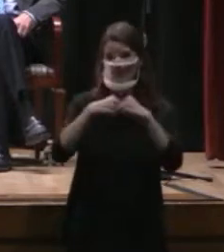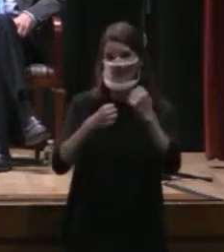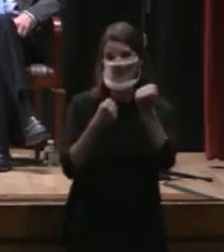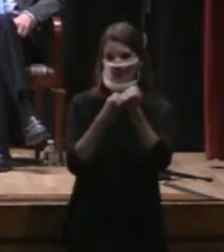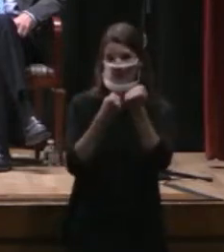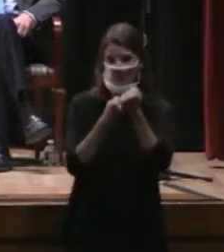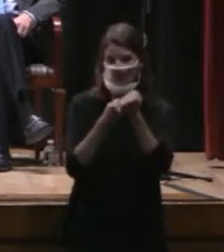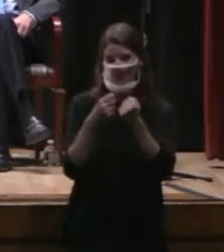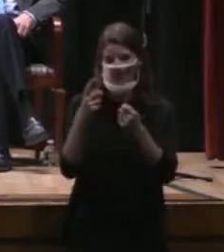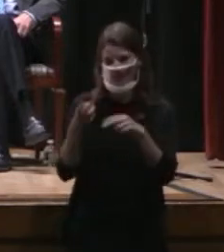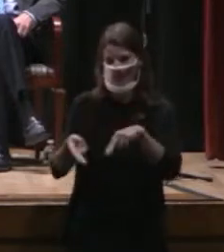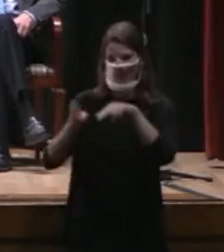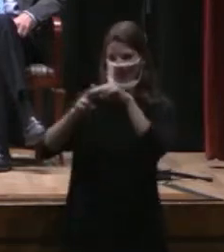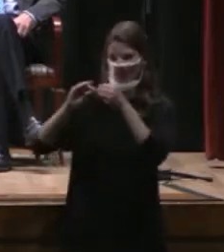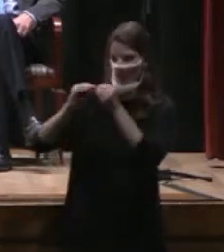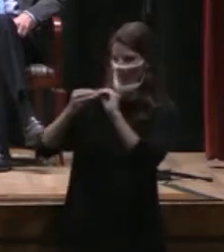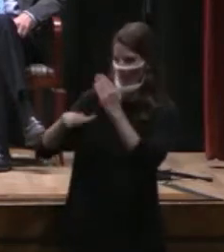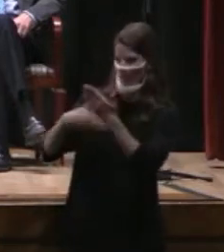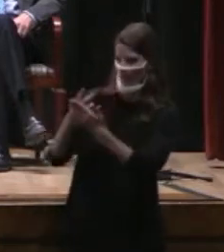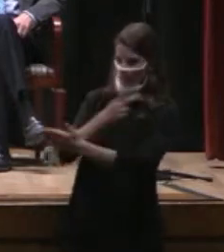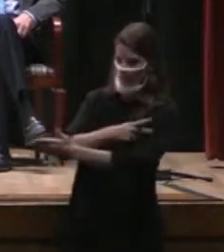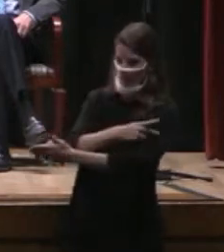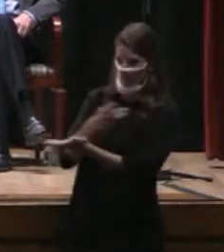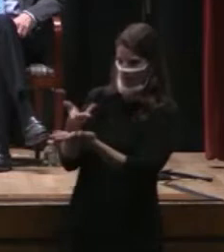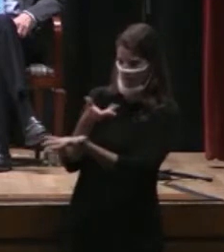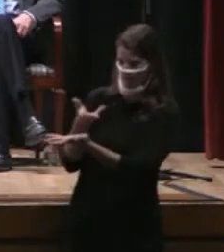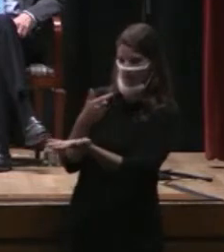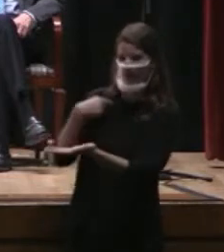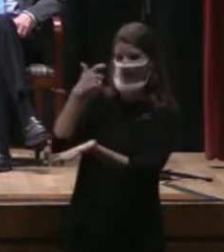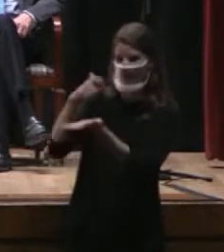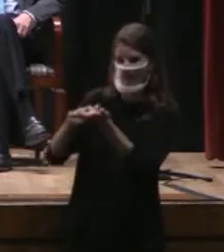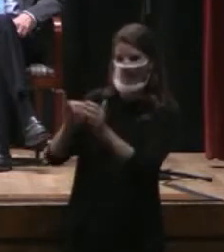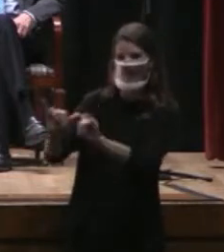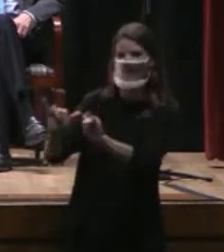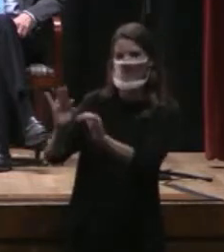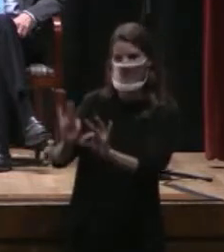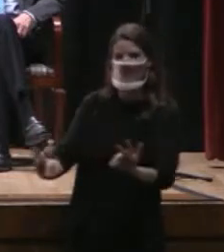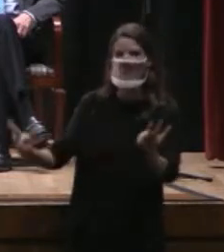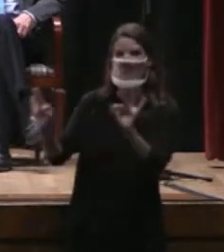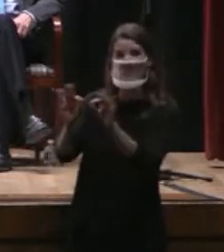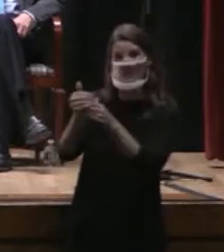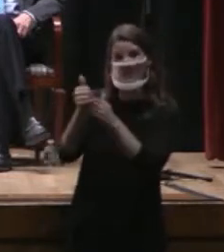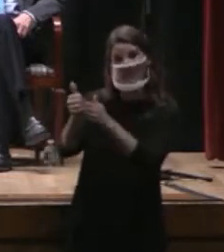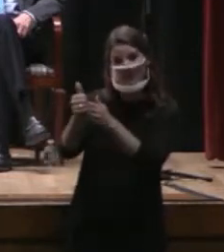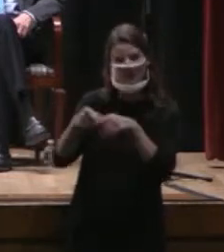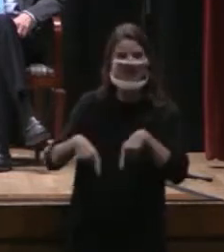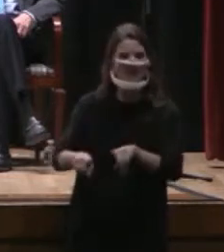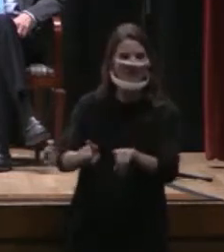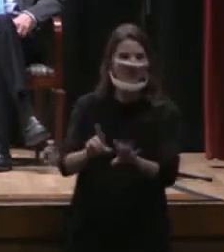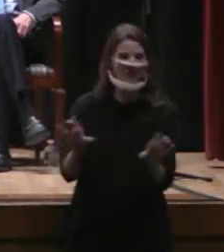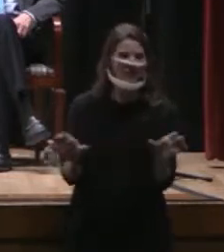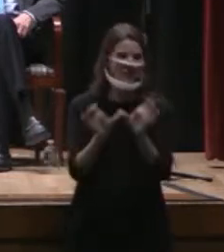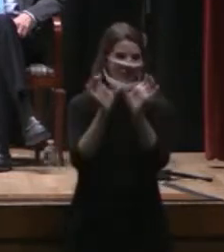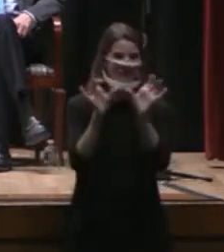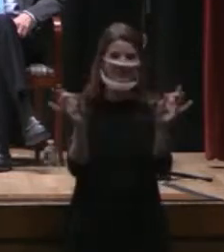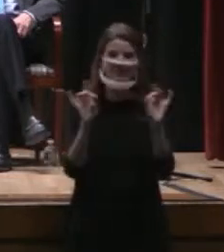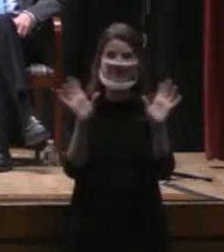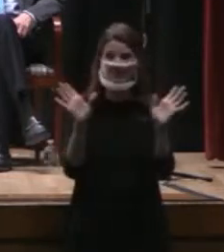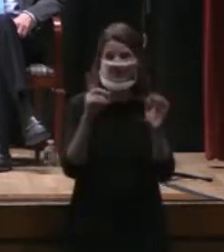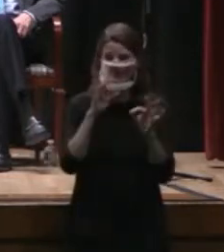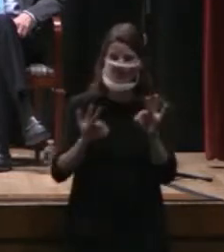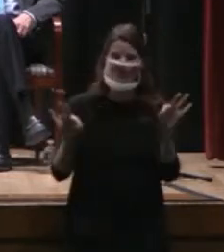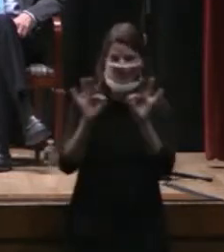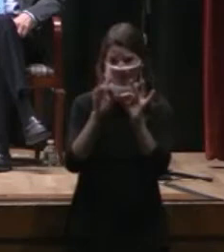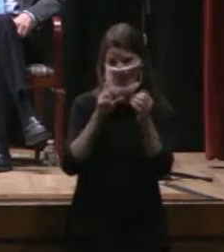number of patients. He reminded me of the importance of leadership in the times of crisis and the importance of